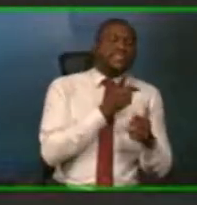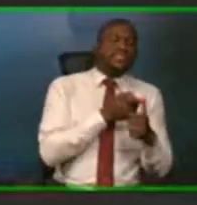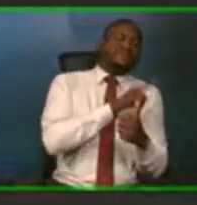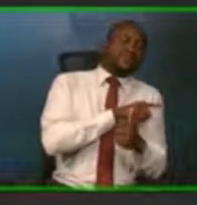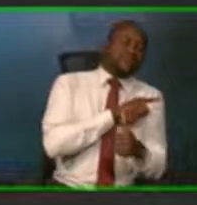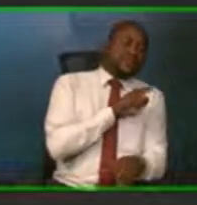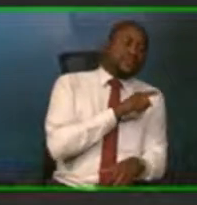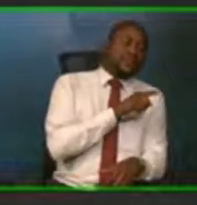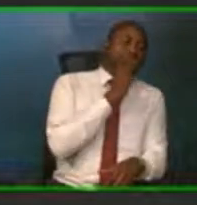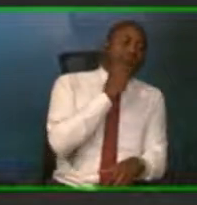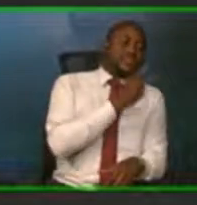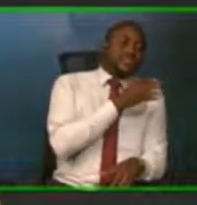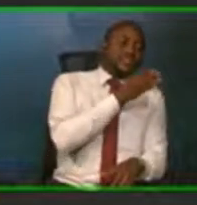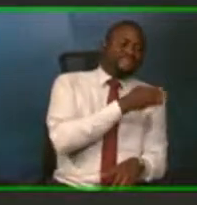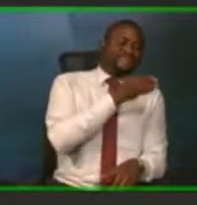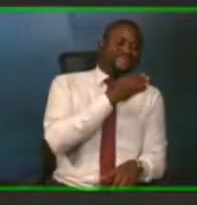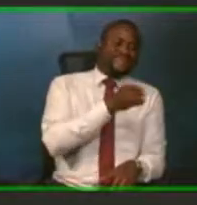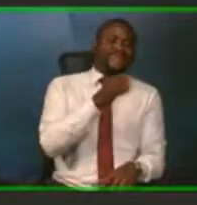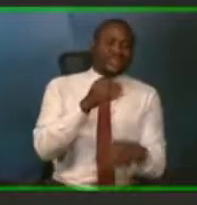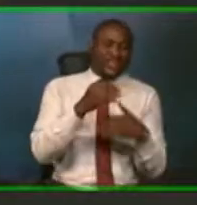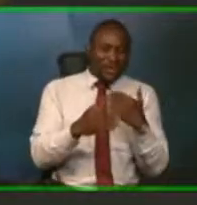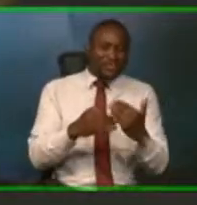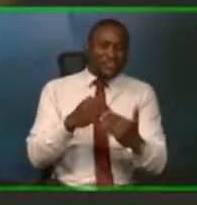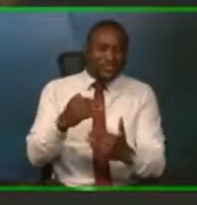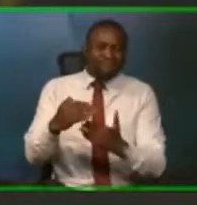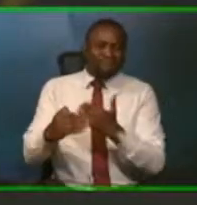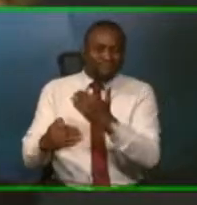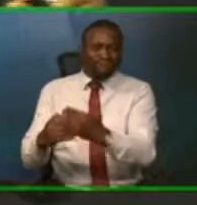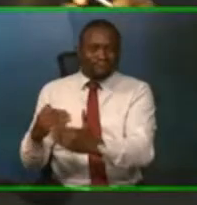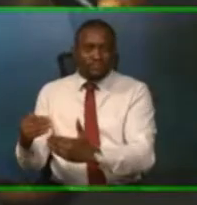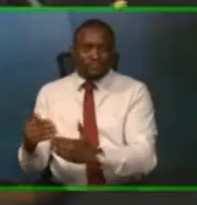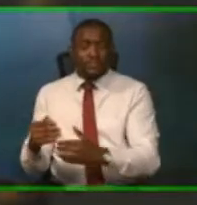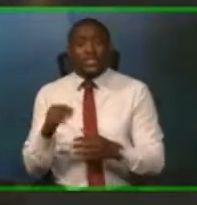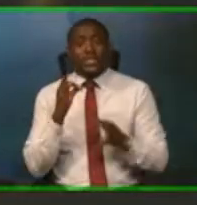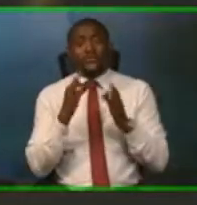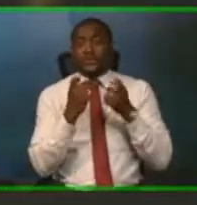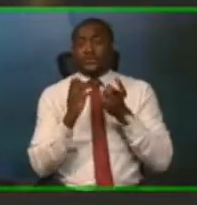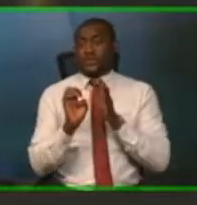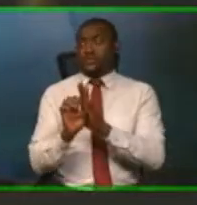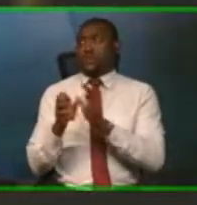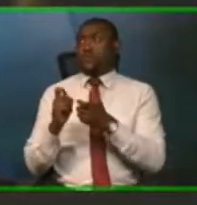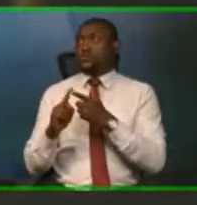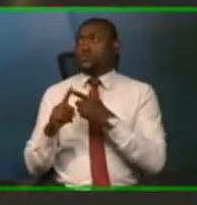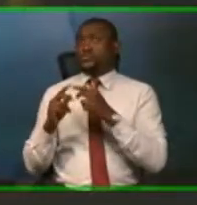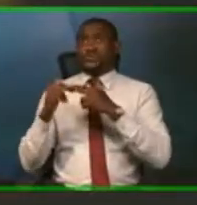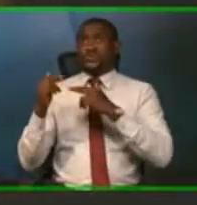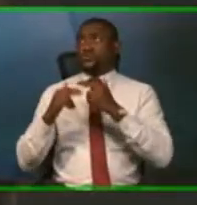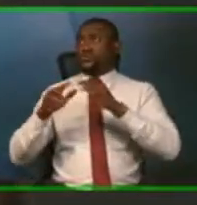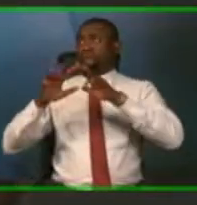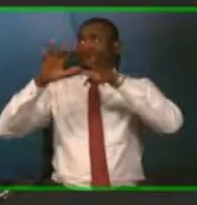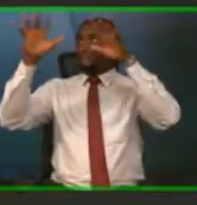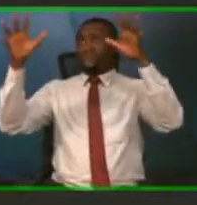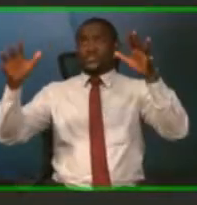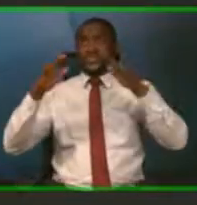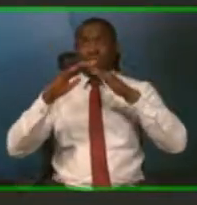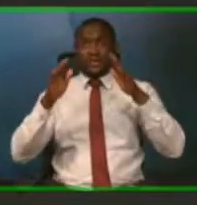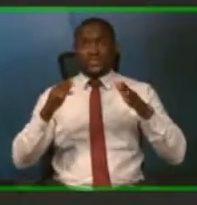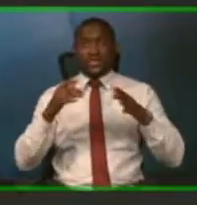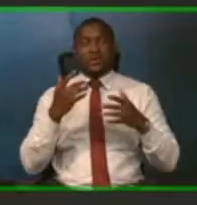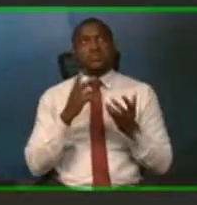pattern. In architecture, if I want to reproduce this structure right now, say in London